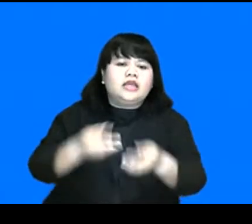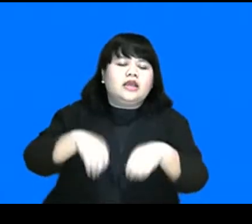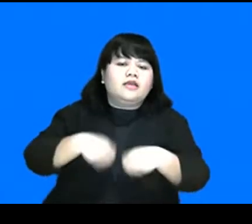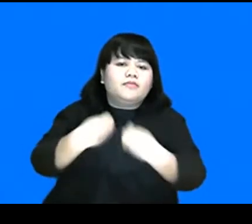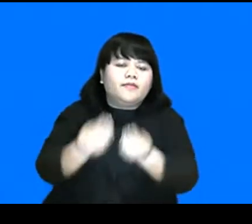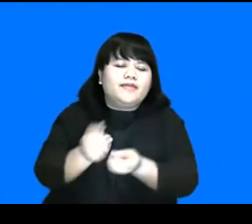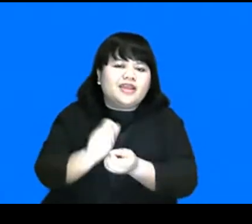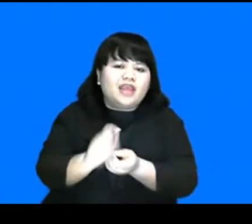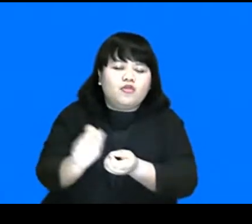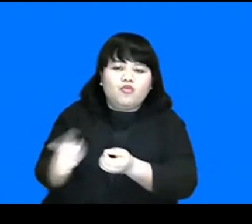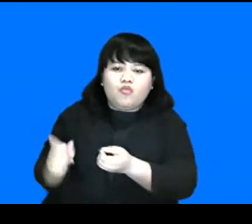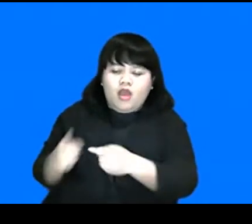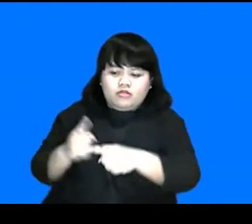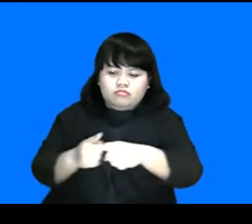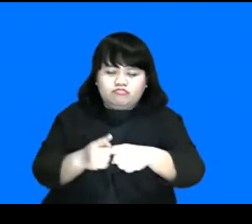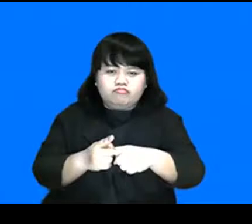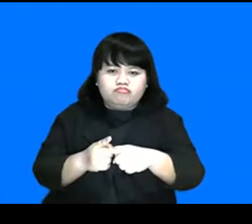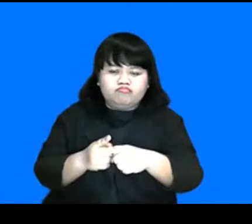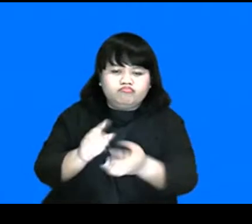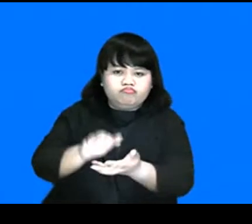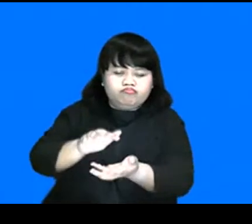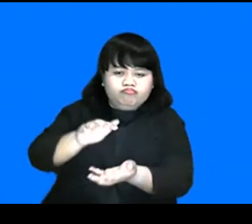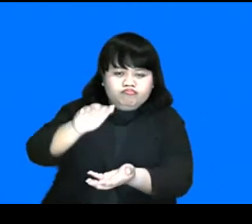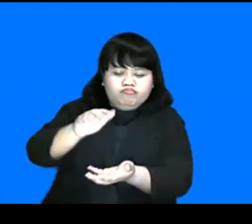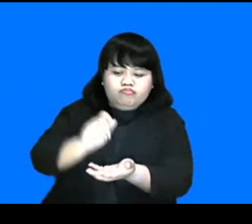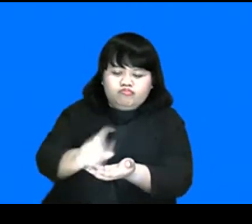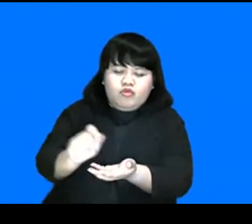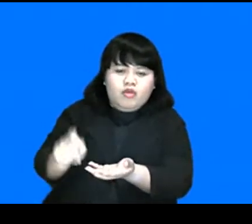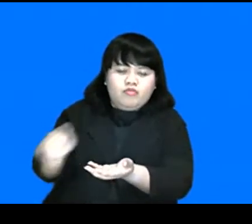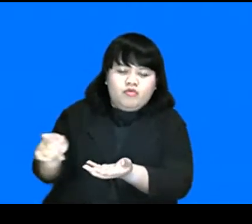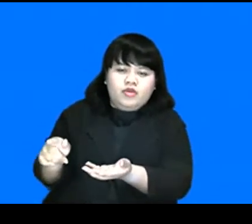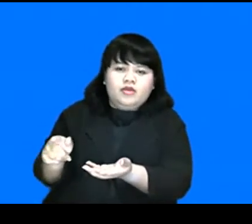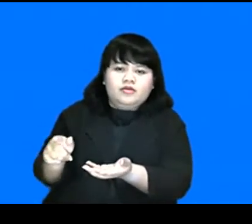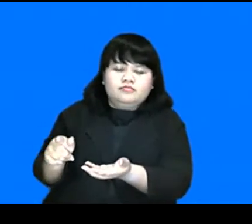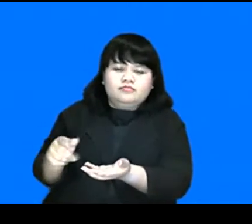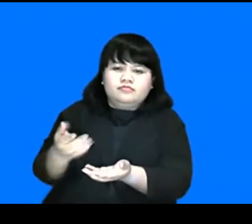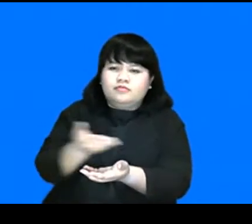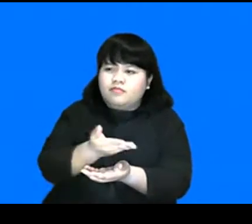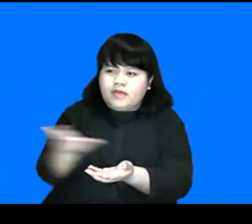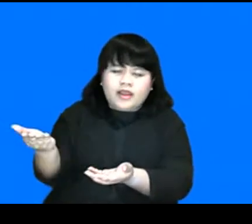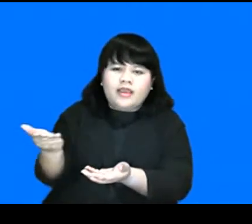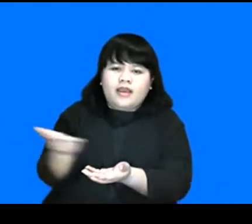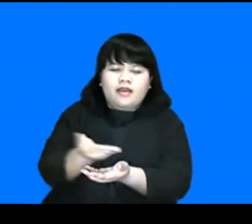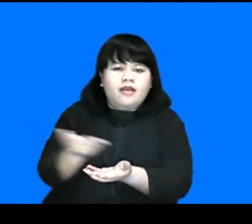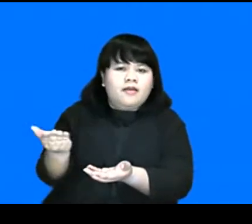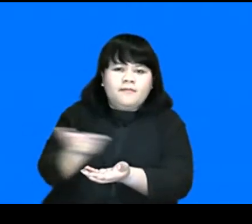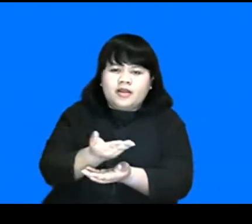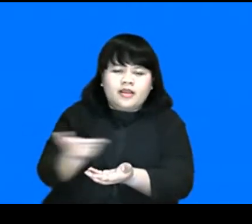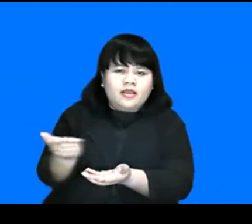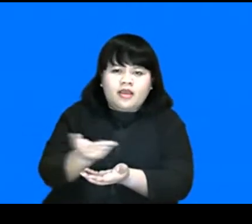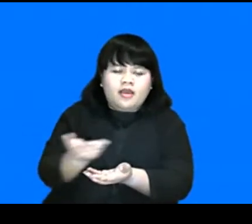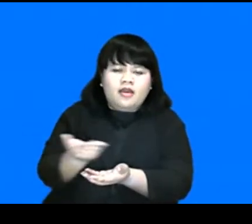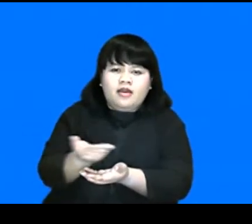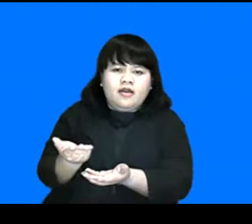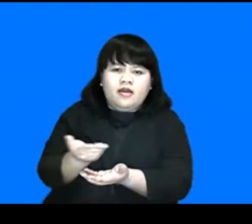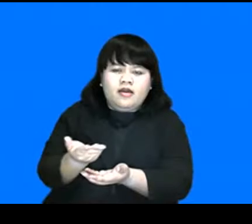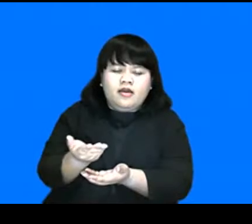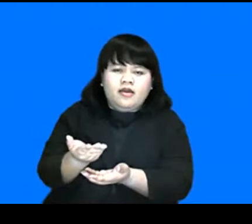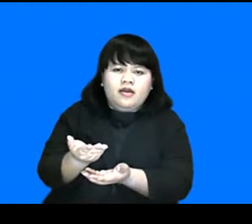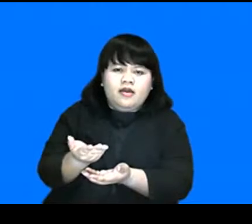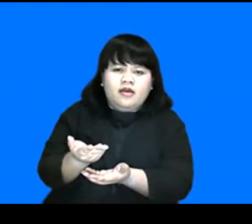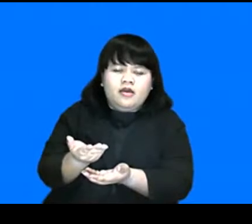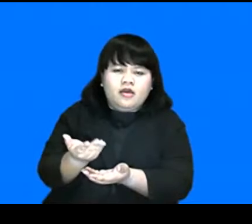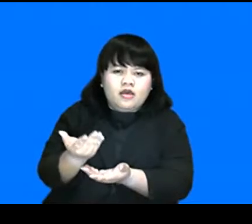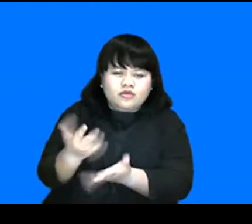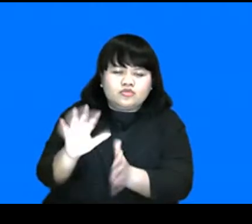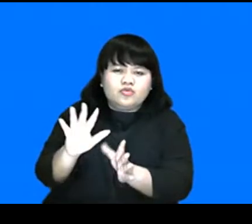That trickle-down approach to economics has been disproven year in and year out and every time